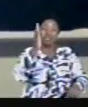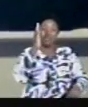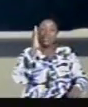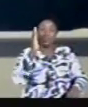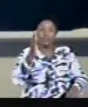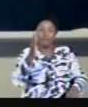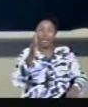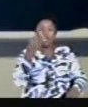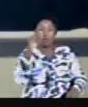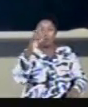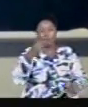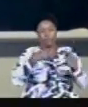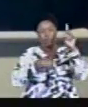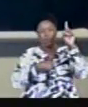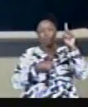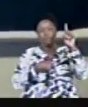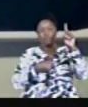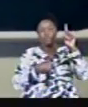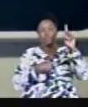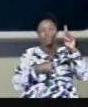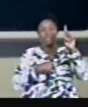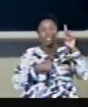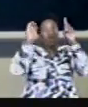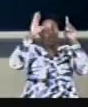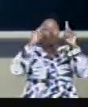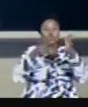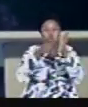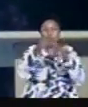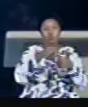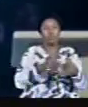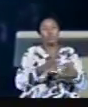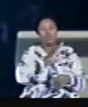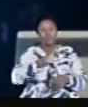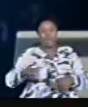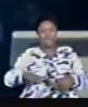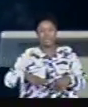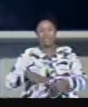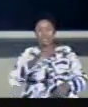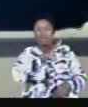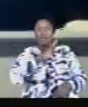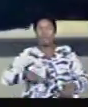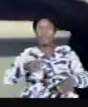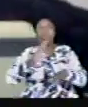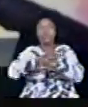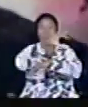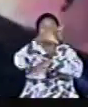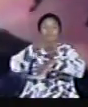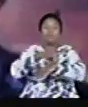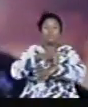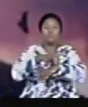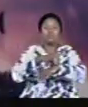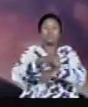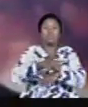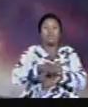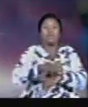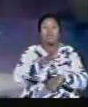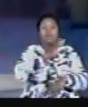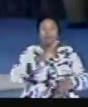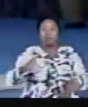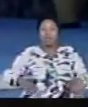me. He'll show you Christ. Christ on earth, Christ on the